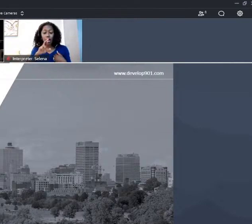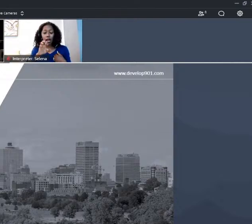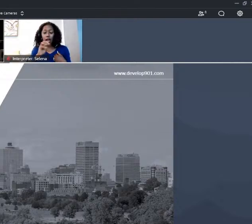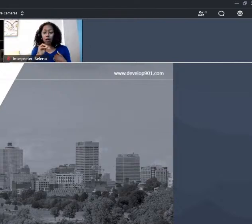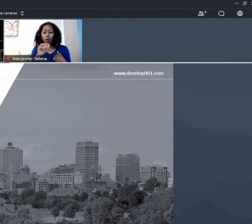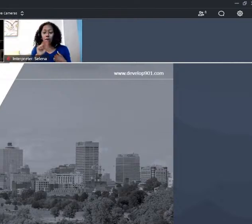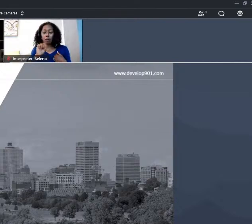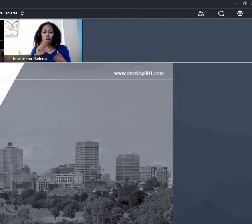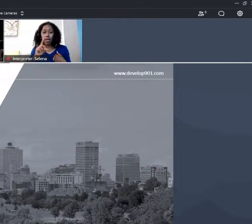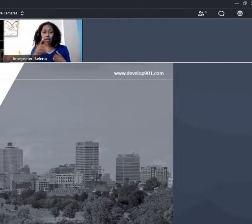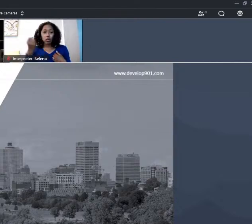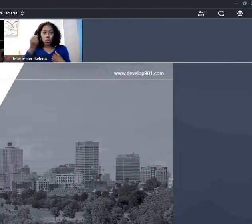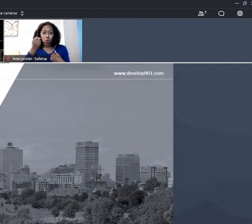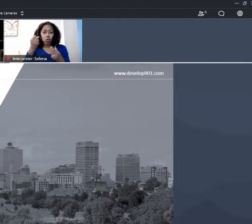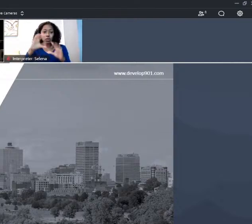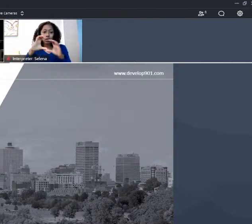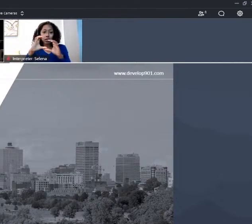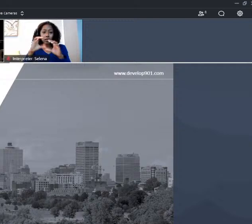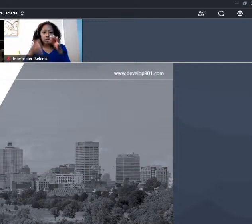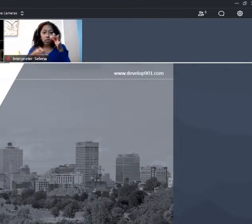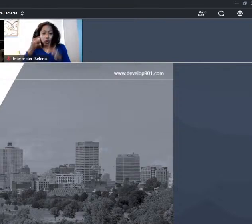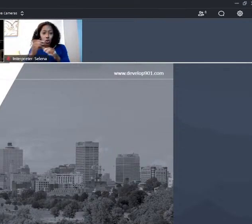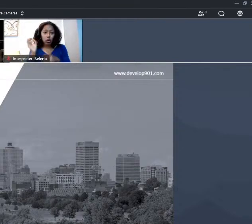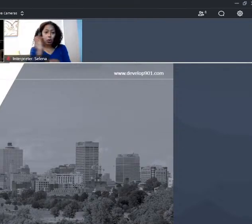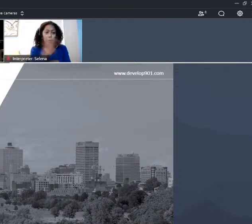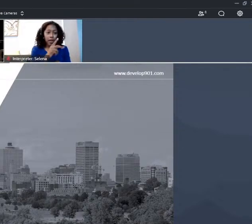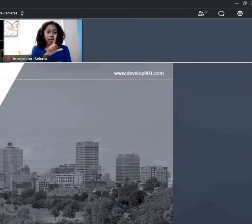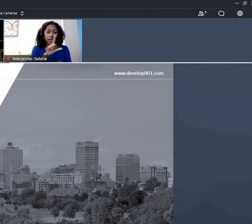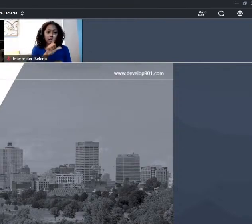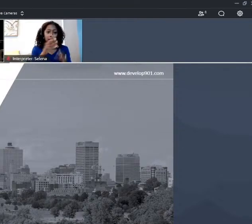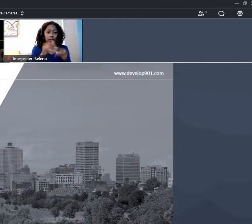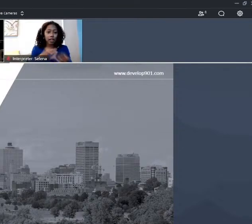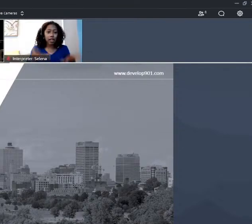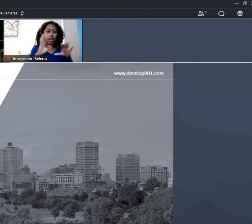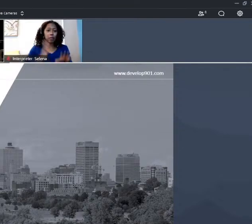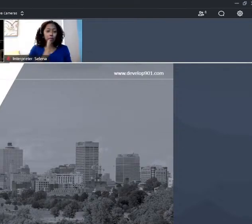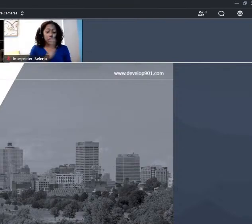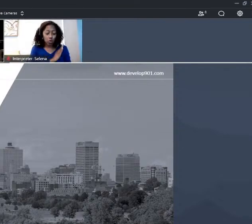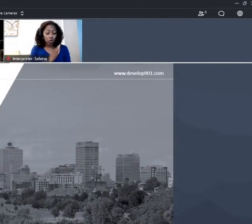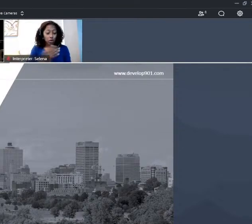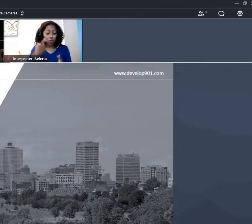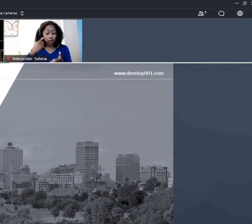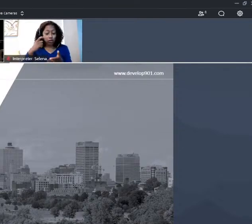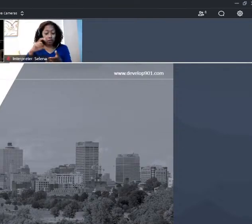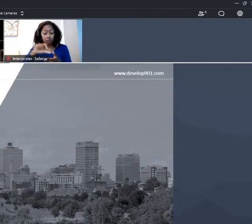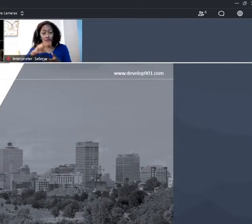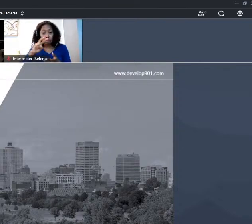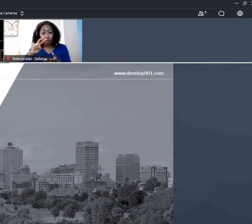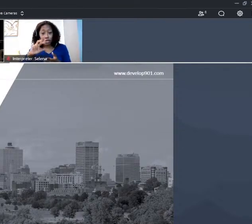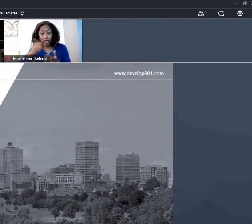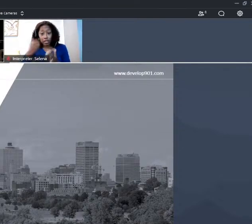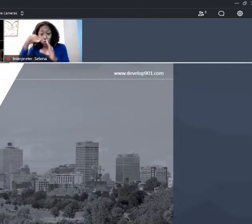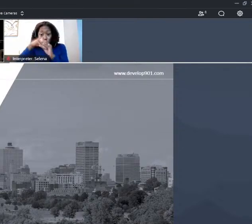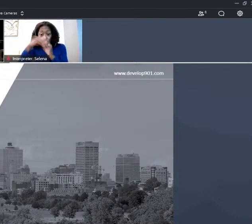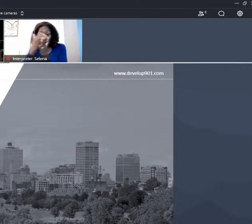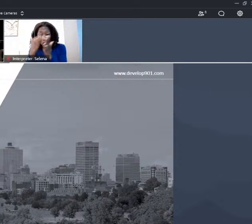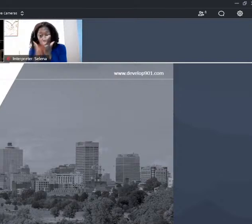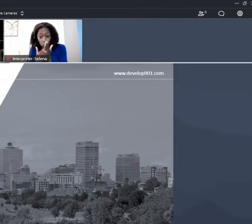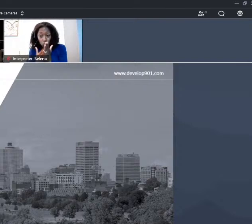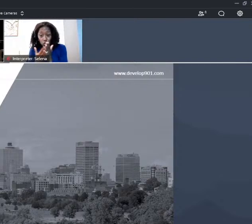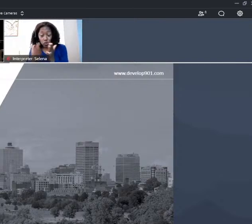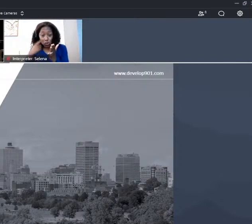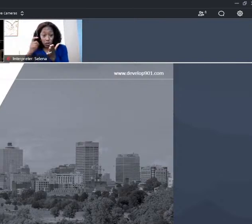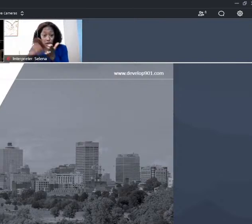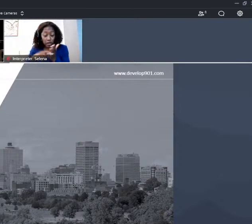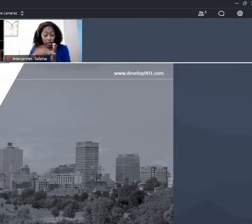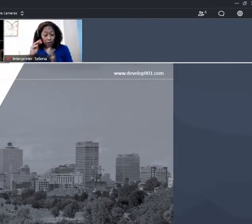Control Board. Moved by Carlisle, seconded by Smiley. Any members of the queue seeking recognition? Councilman Morgan.